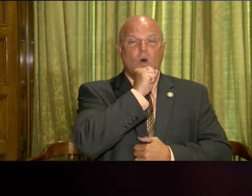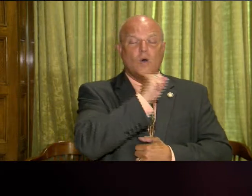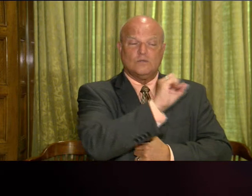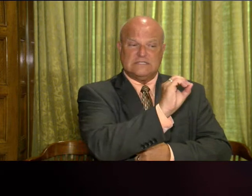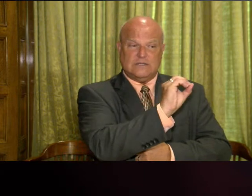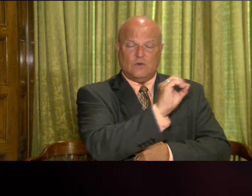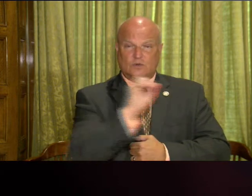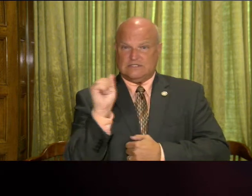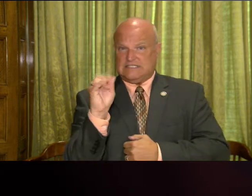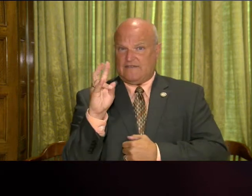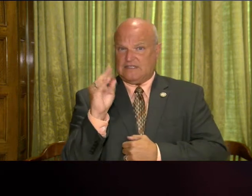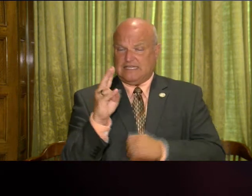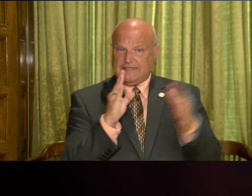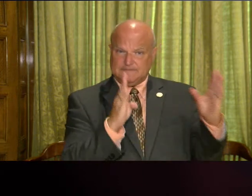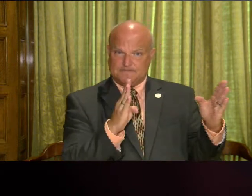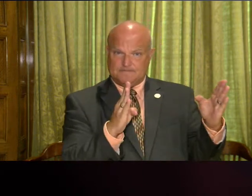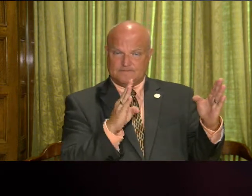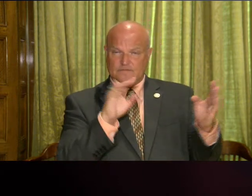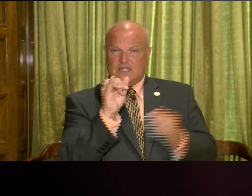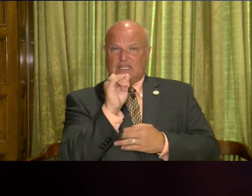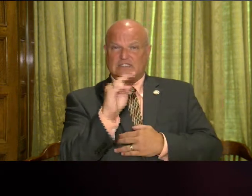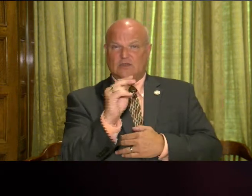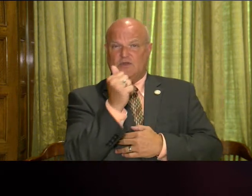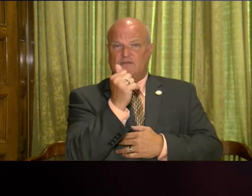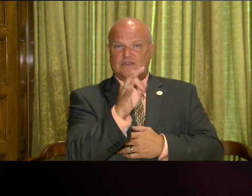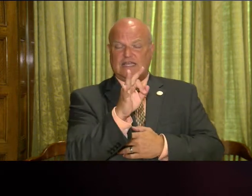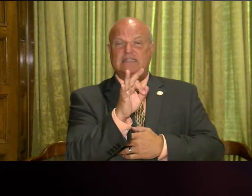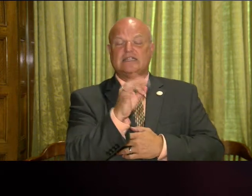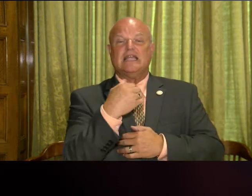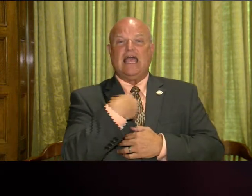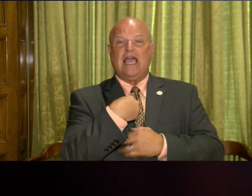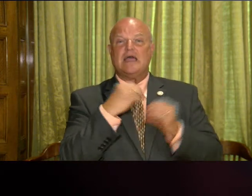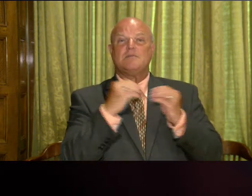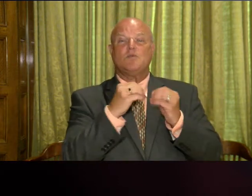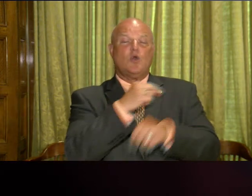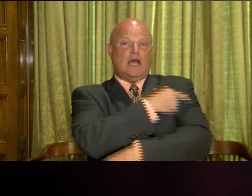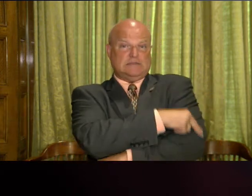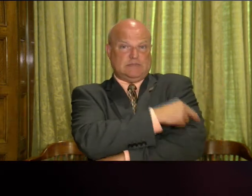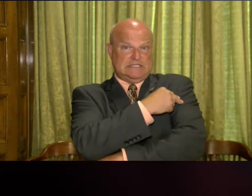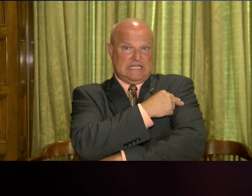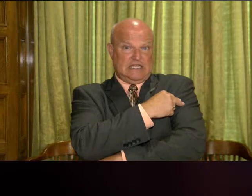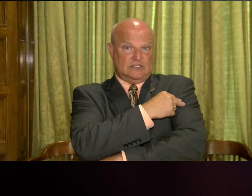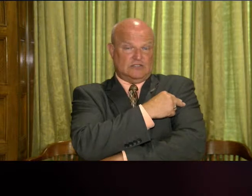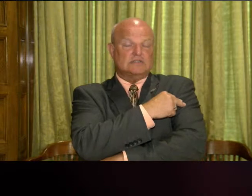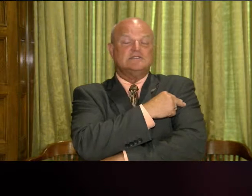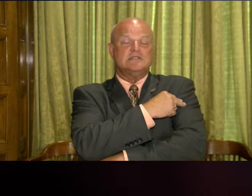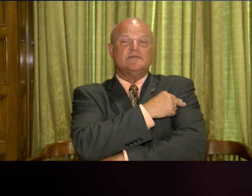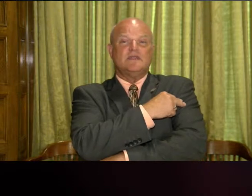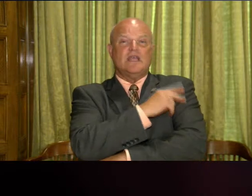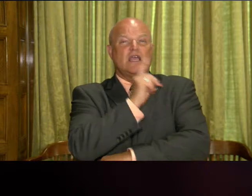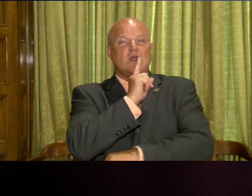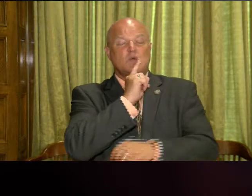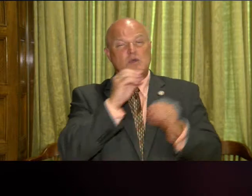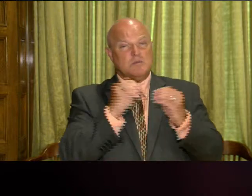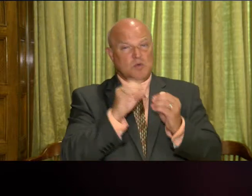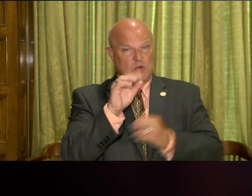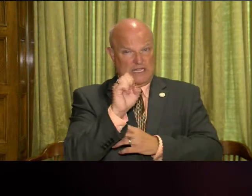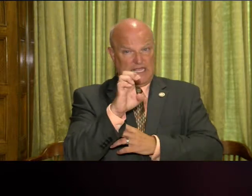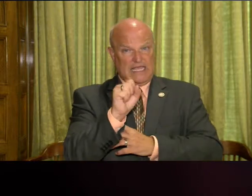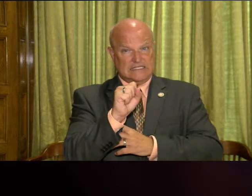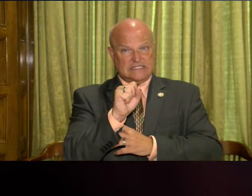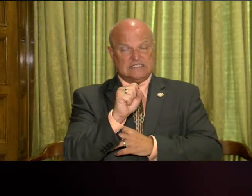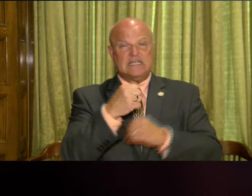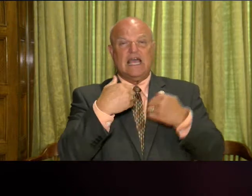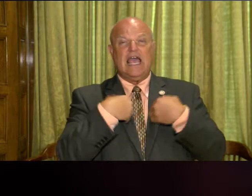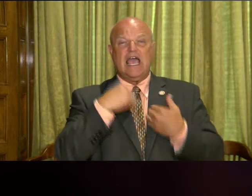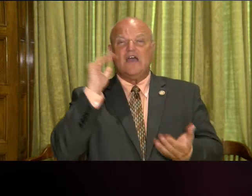of age, in January of 19, when we had more hospitalizations and really more cases,